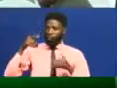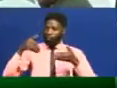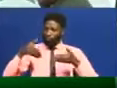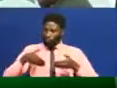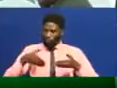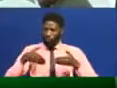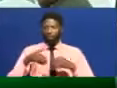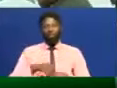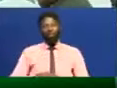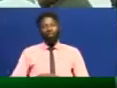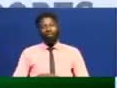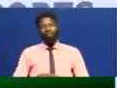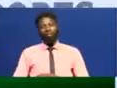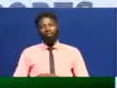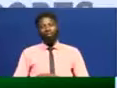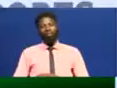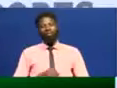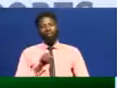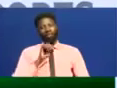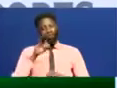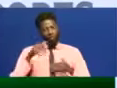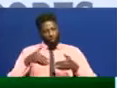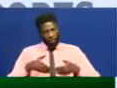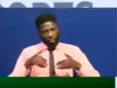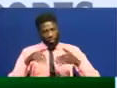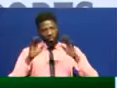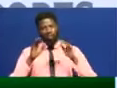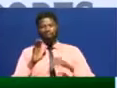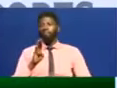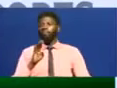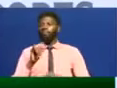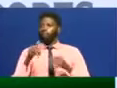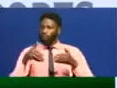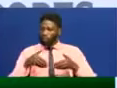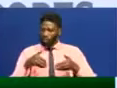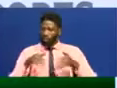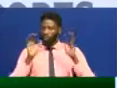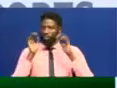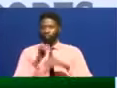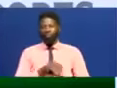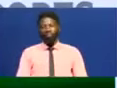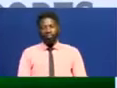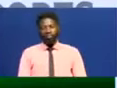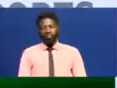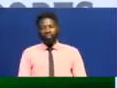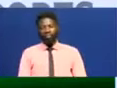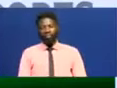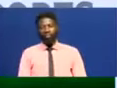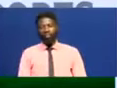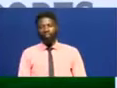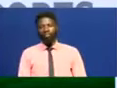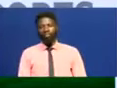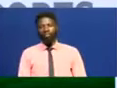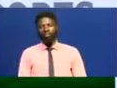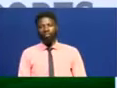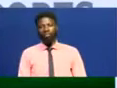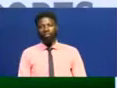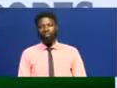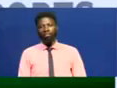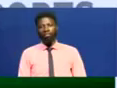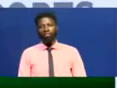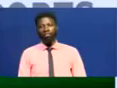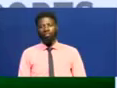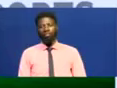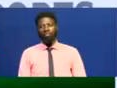of youth, by youth. That is the mantra. Number 7, we are